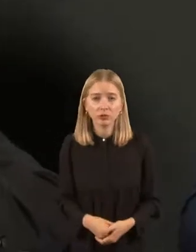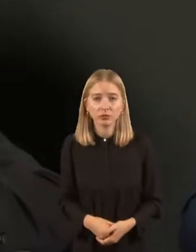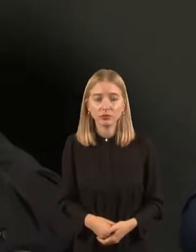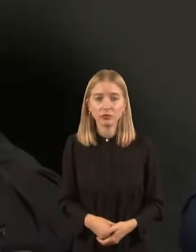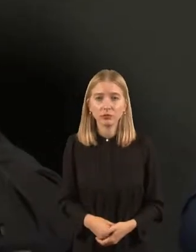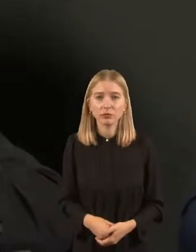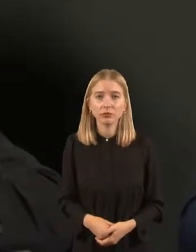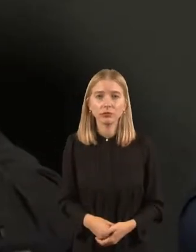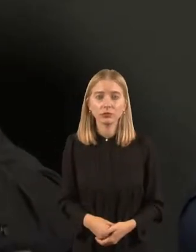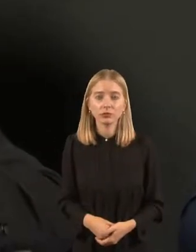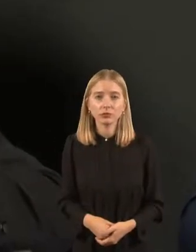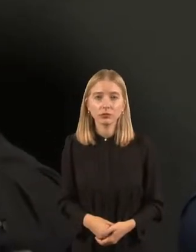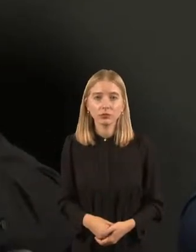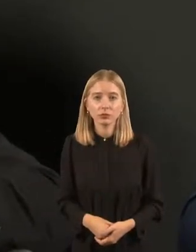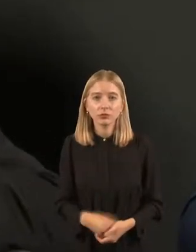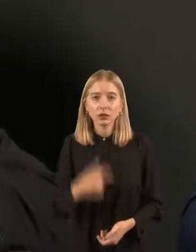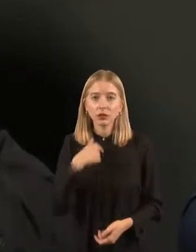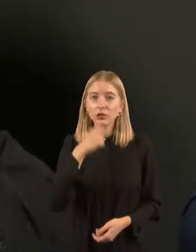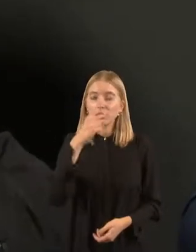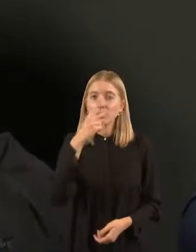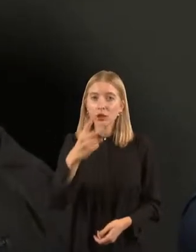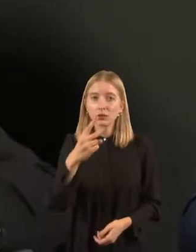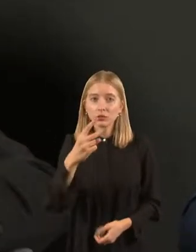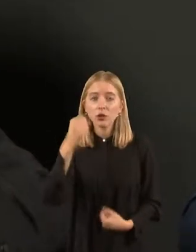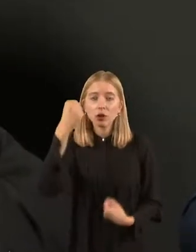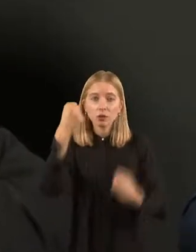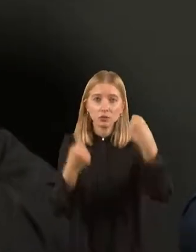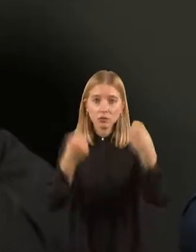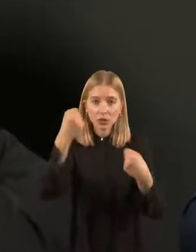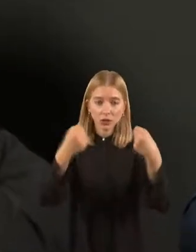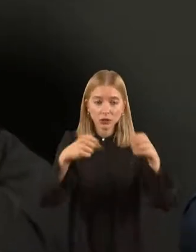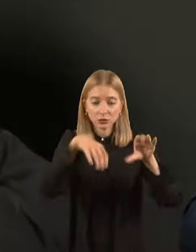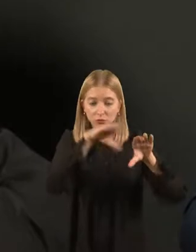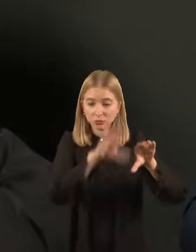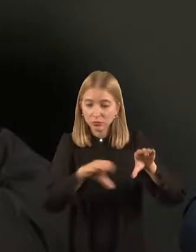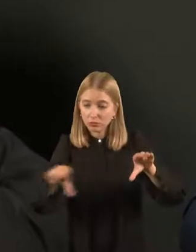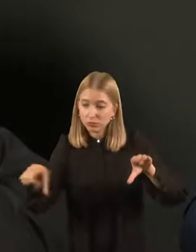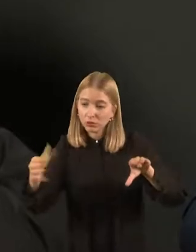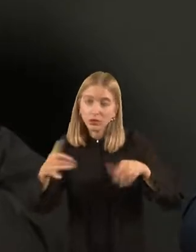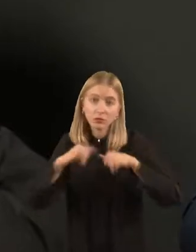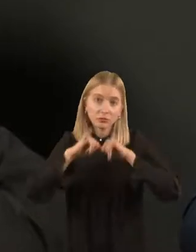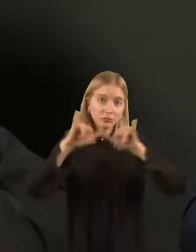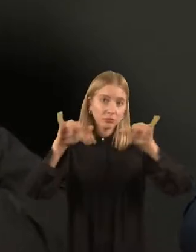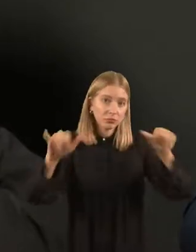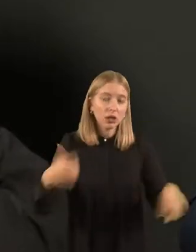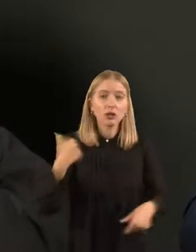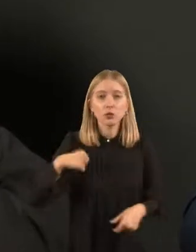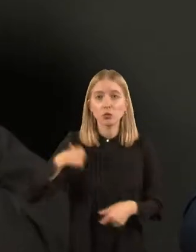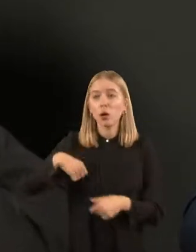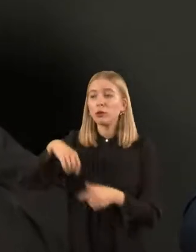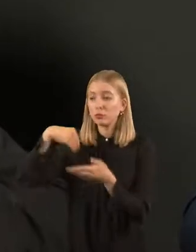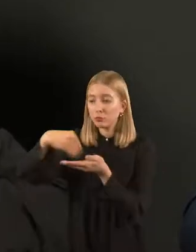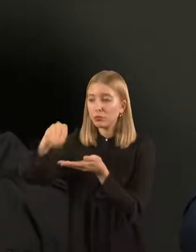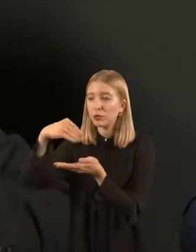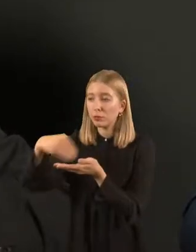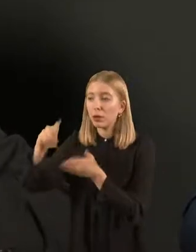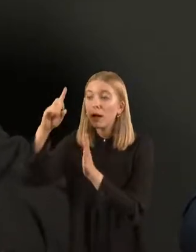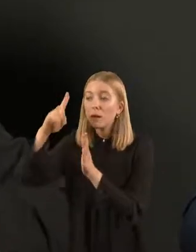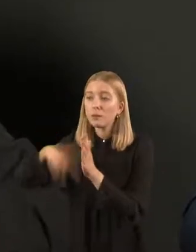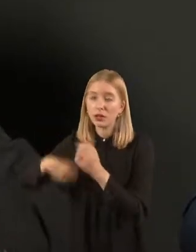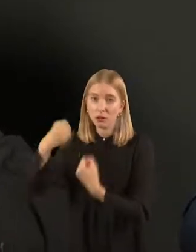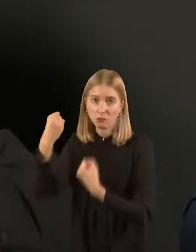again, diesel vehicles in the second-hand market. Second, yes, we have